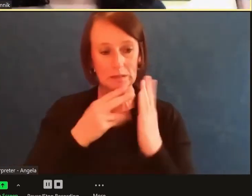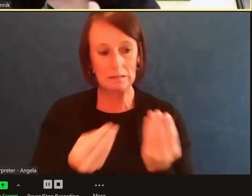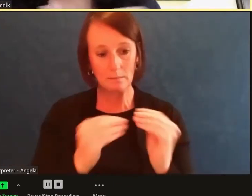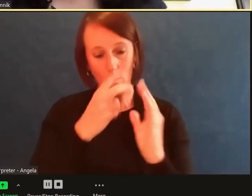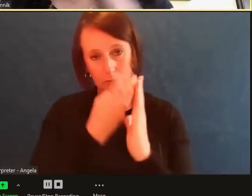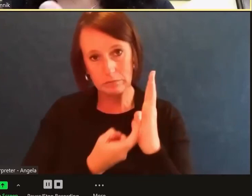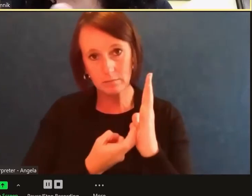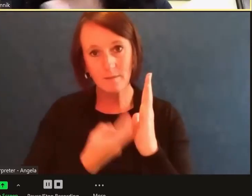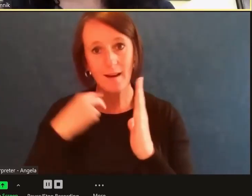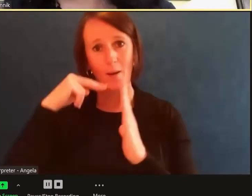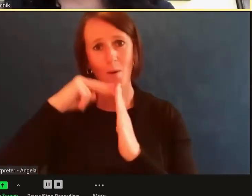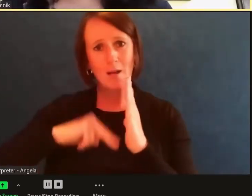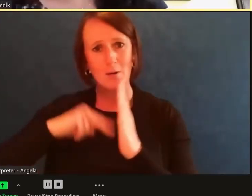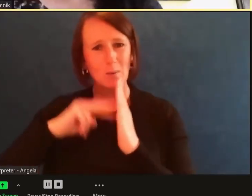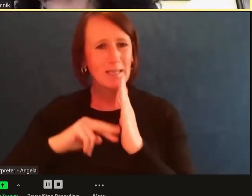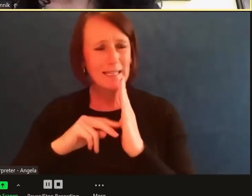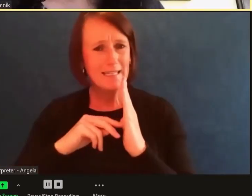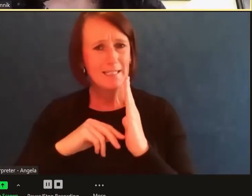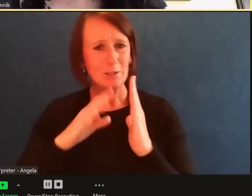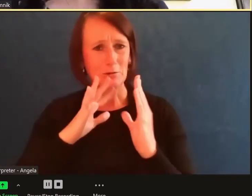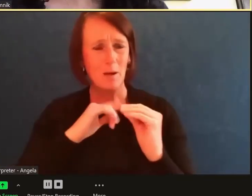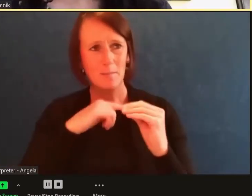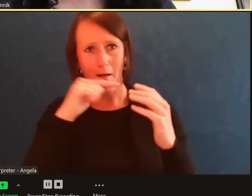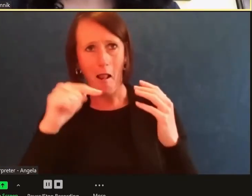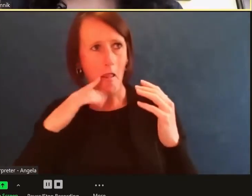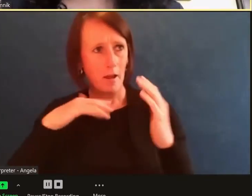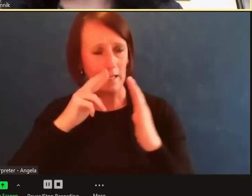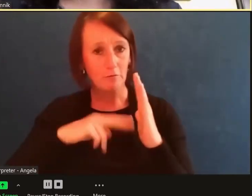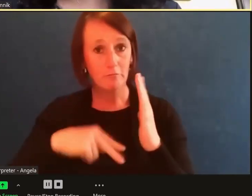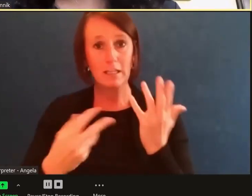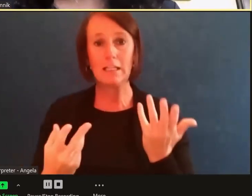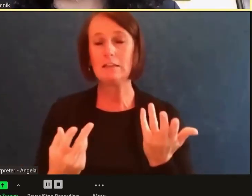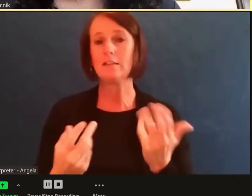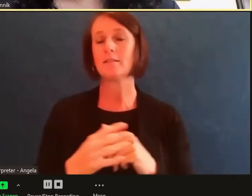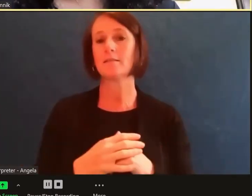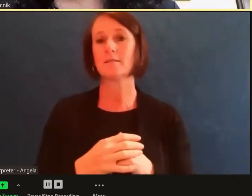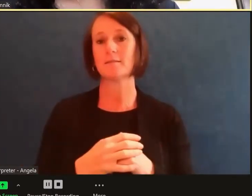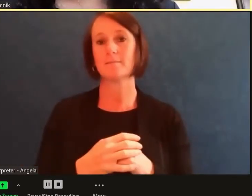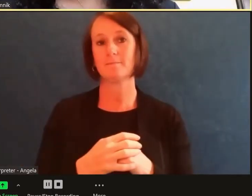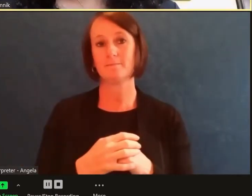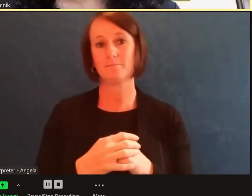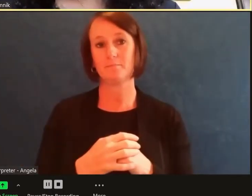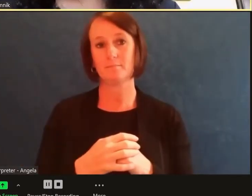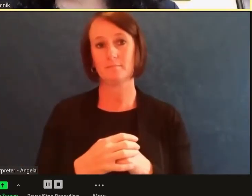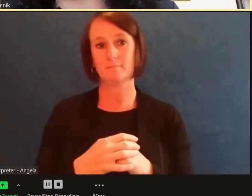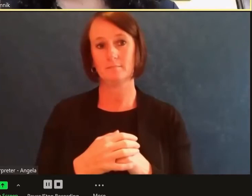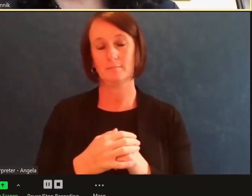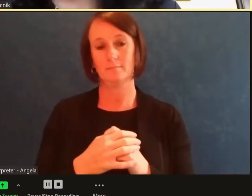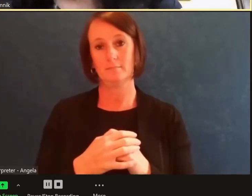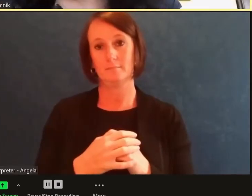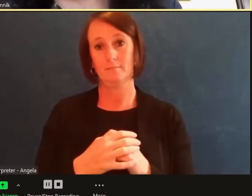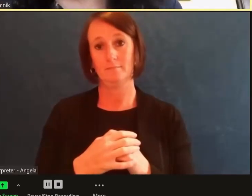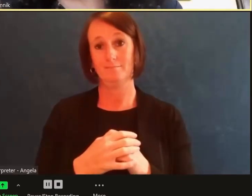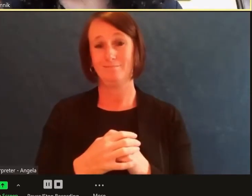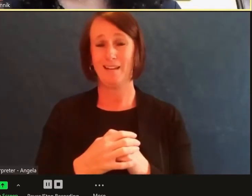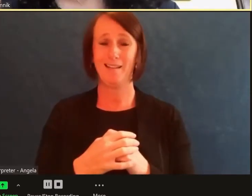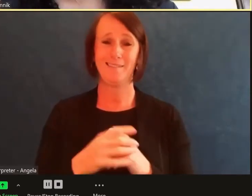and read some of the books that you talked about that I haven't. I'm sure you've done that for others. And keep